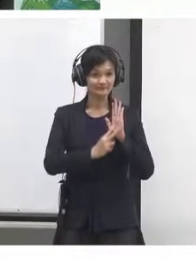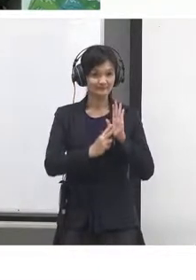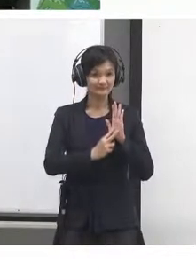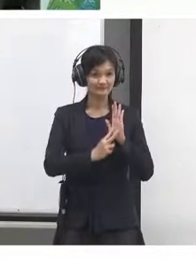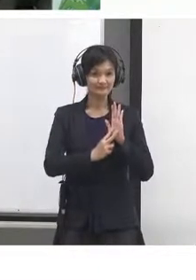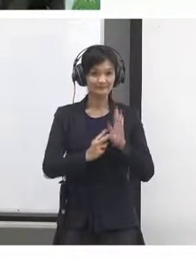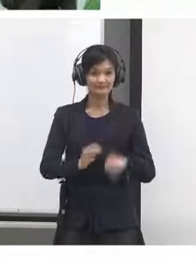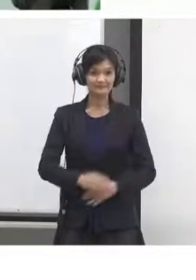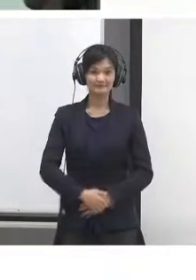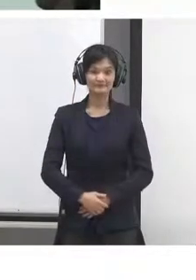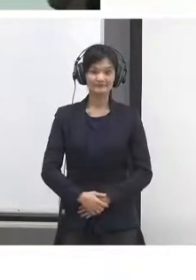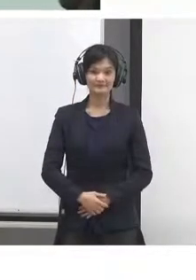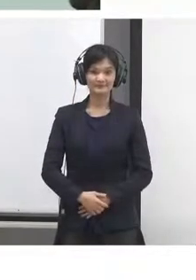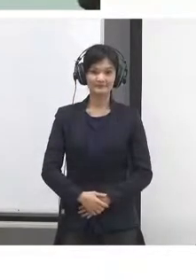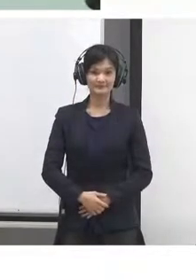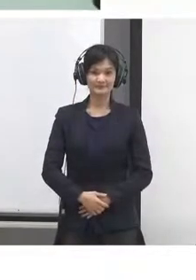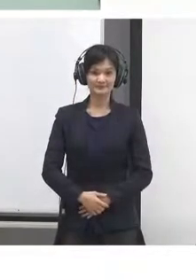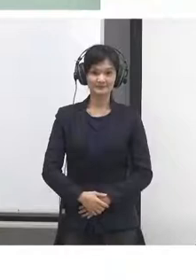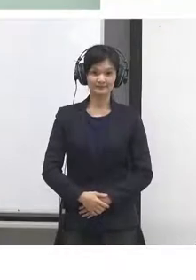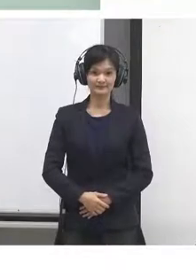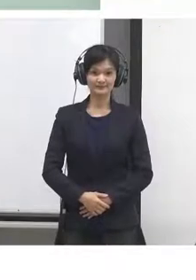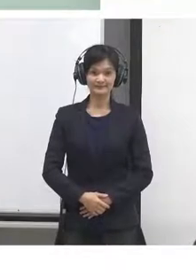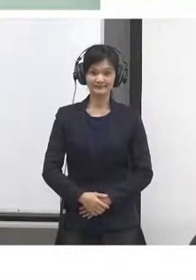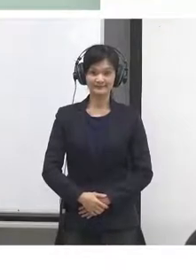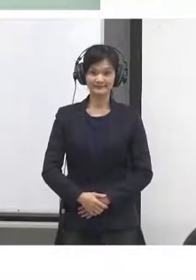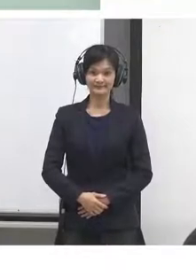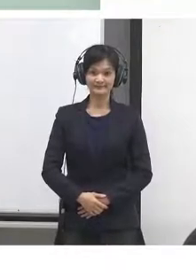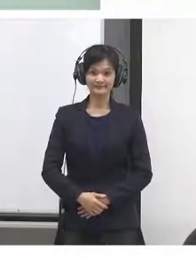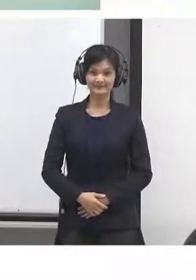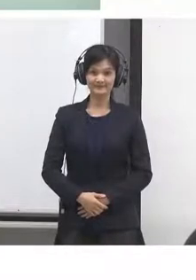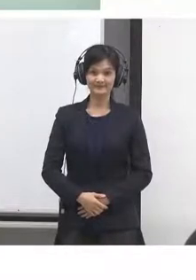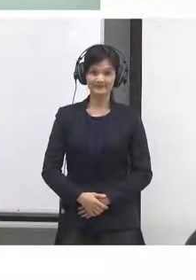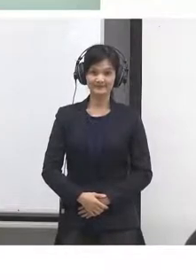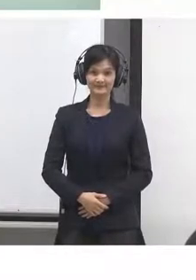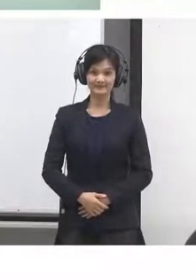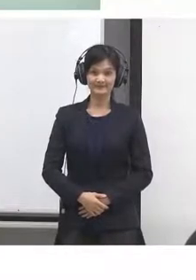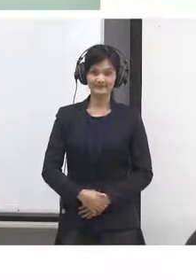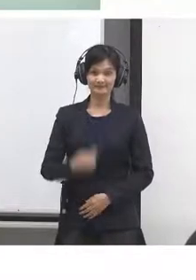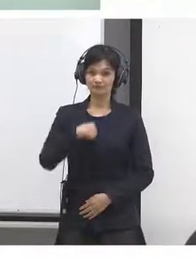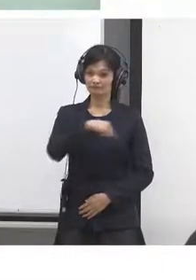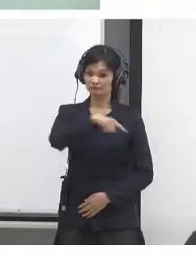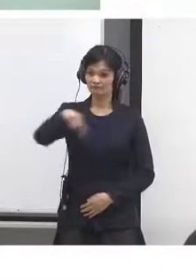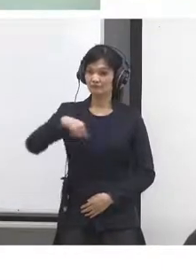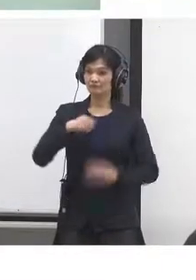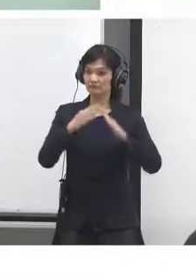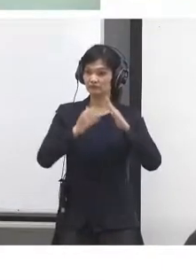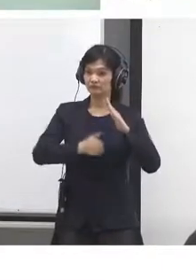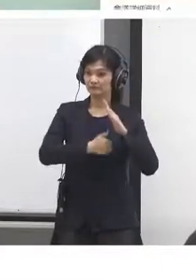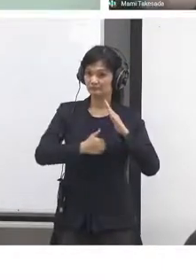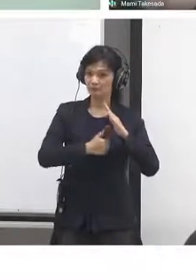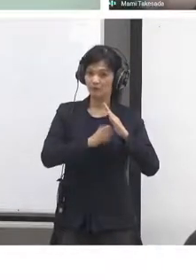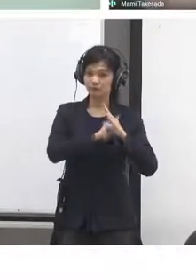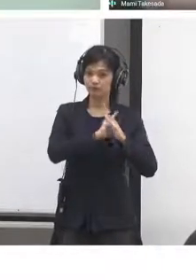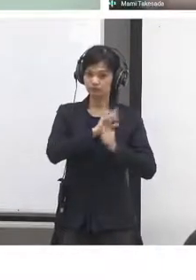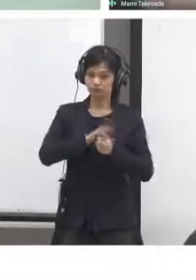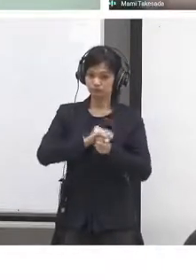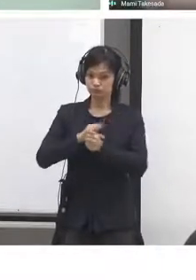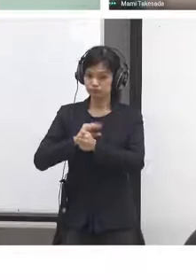CCC, Civic Tech Challenge Cup, and Study at Home, the application for education. So wait a